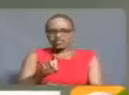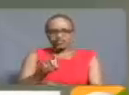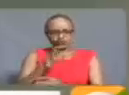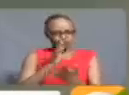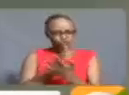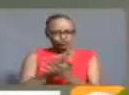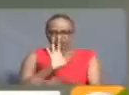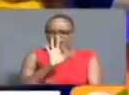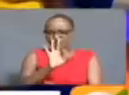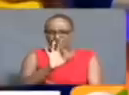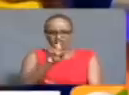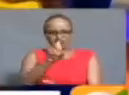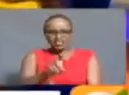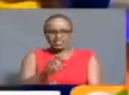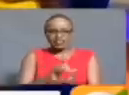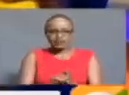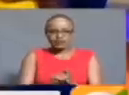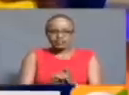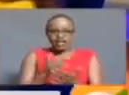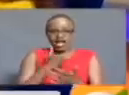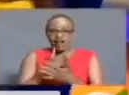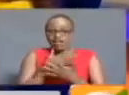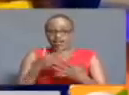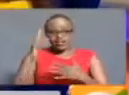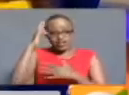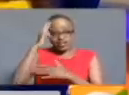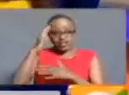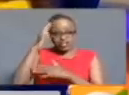Really, really good. So there's no point for you